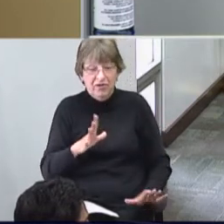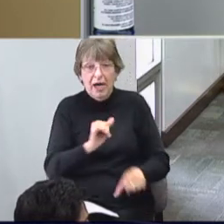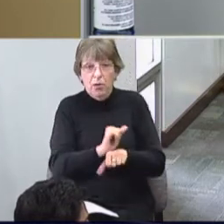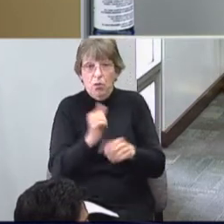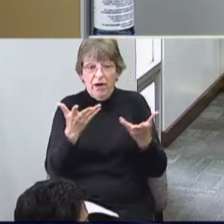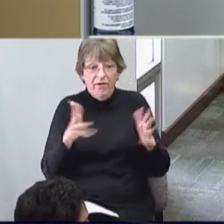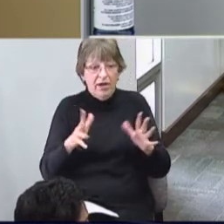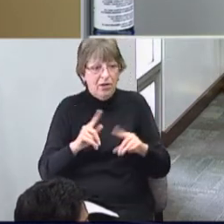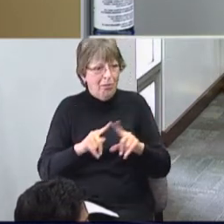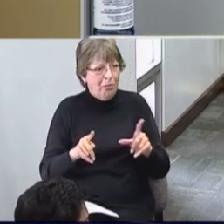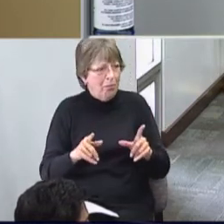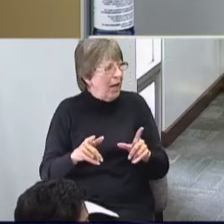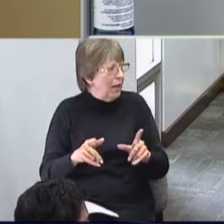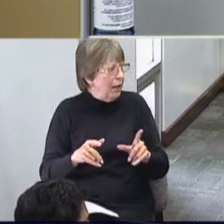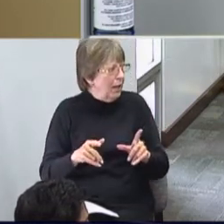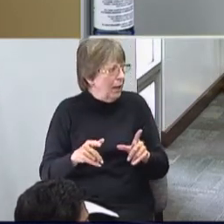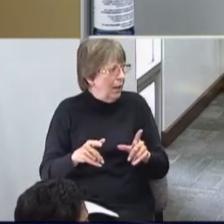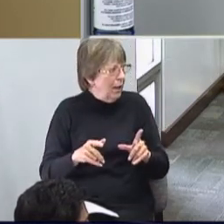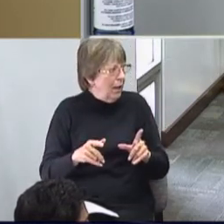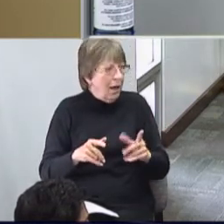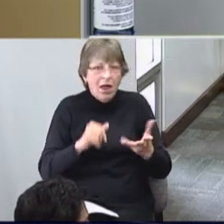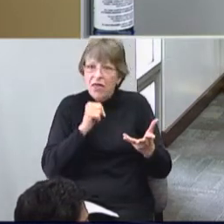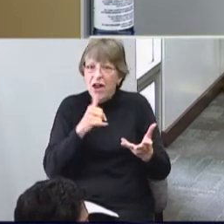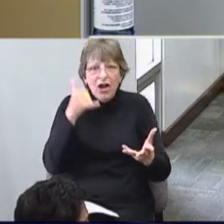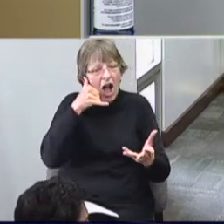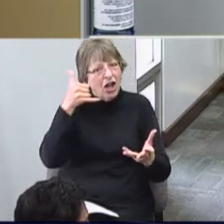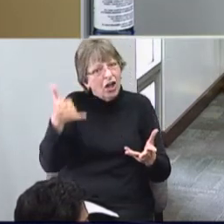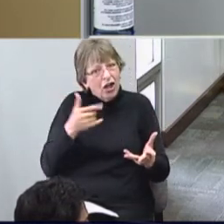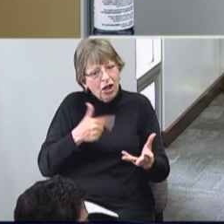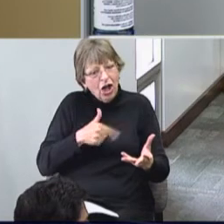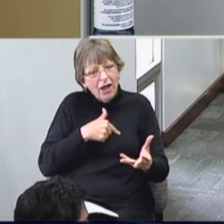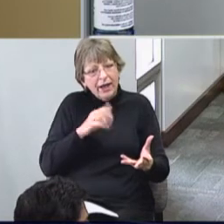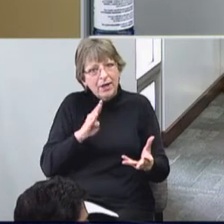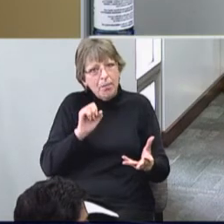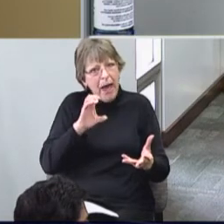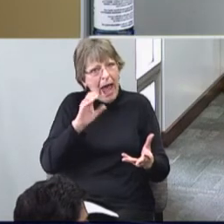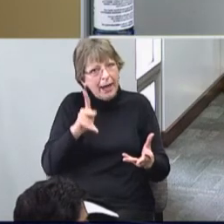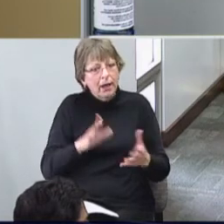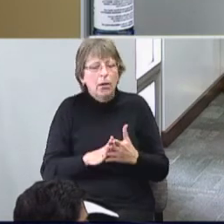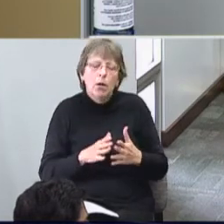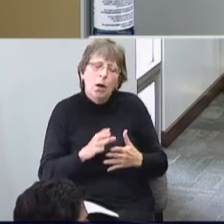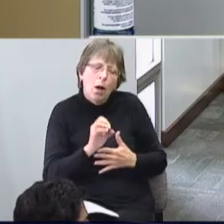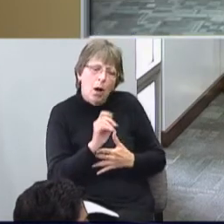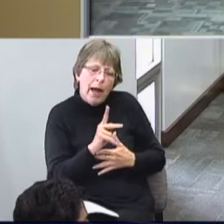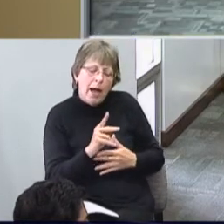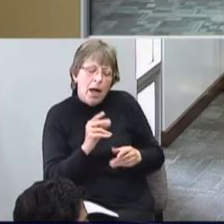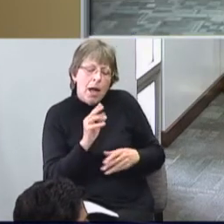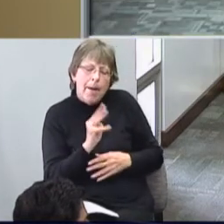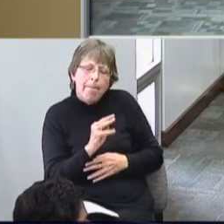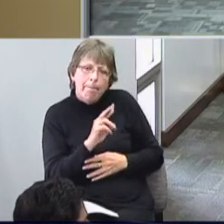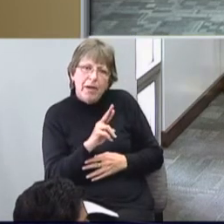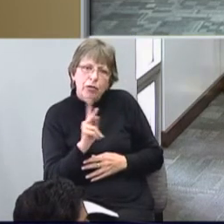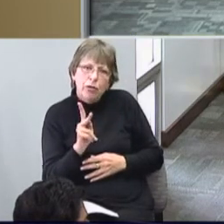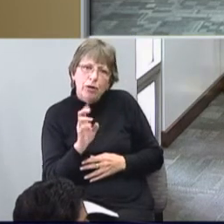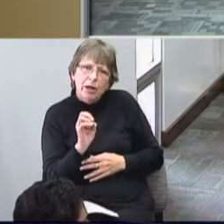respond to anybody. At least return our calls. Well, Mr. Keene, why don't I go ahead and ask that they follow up and